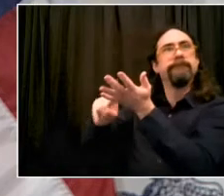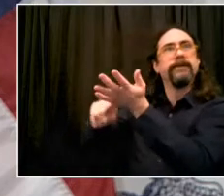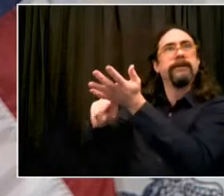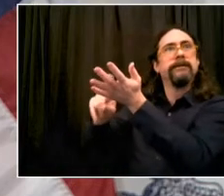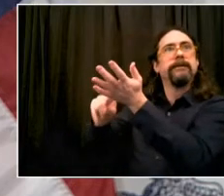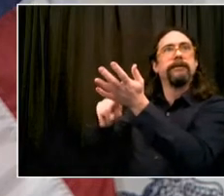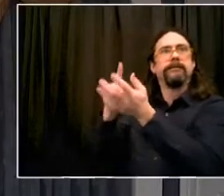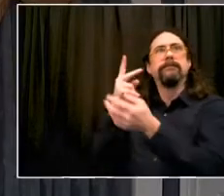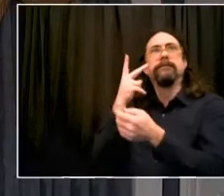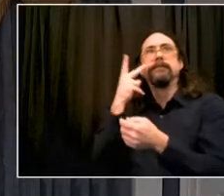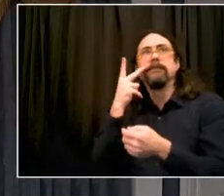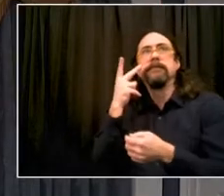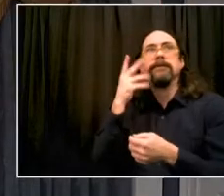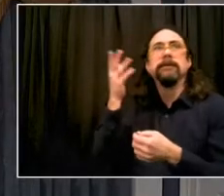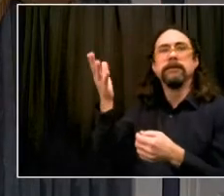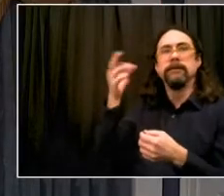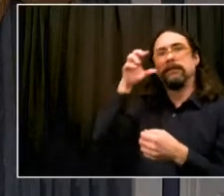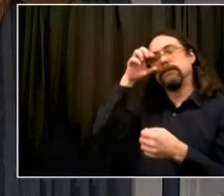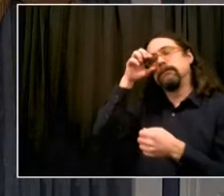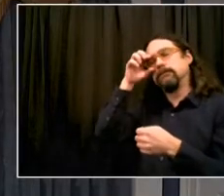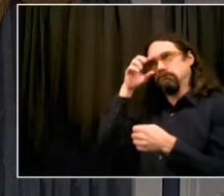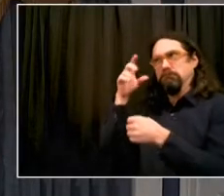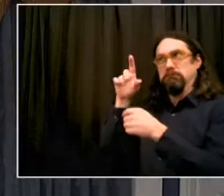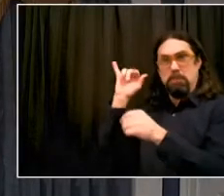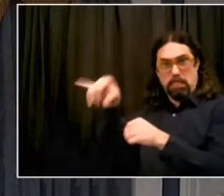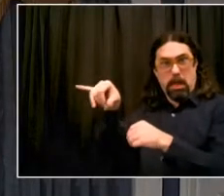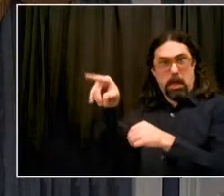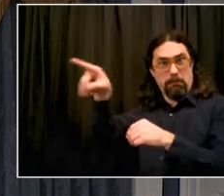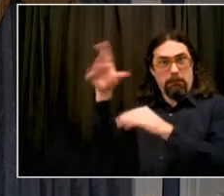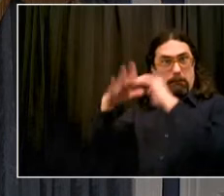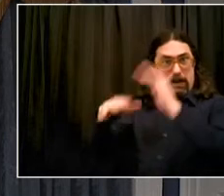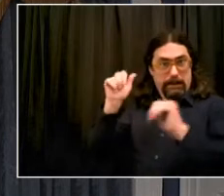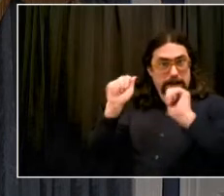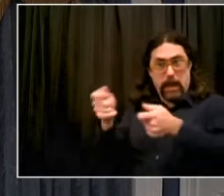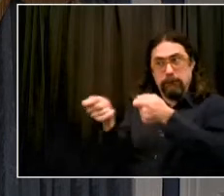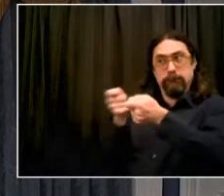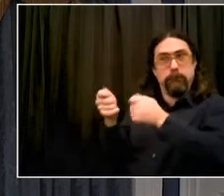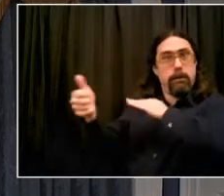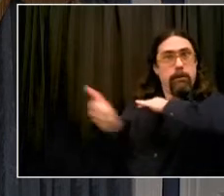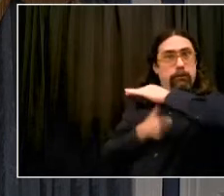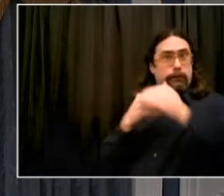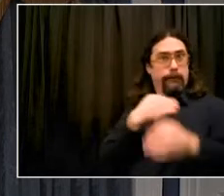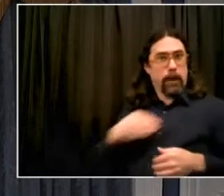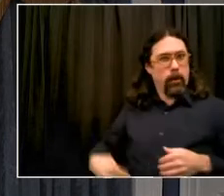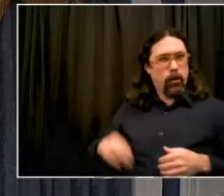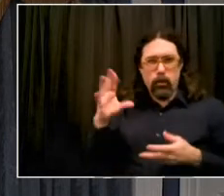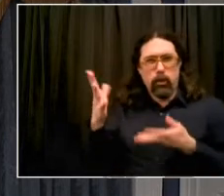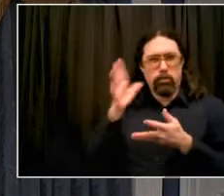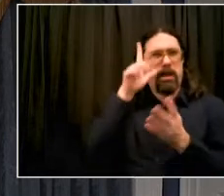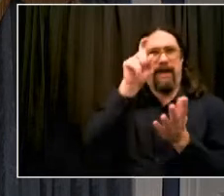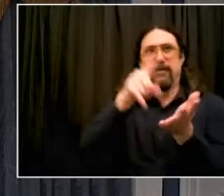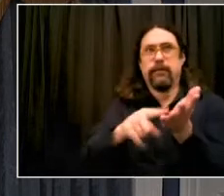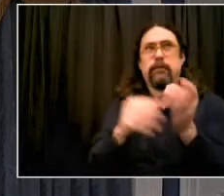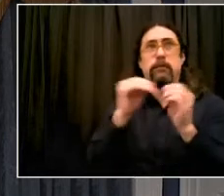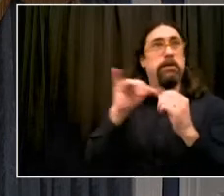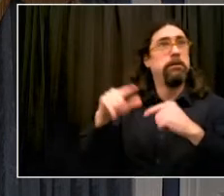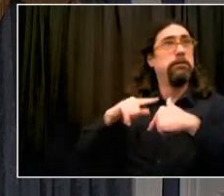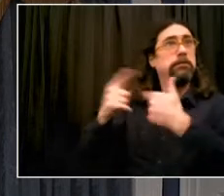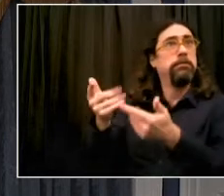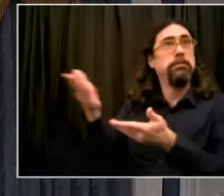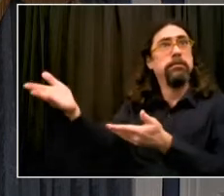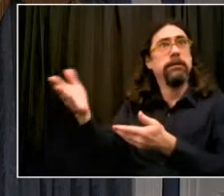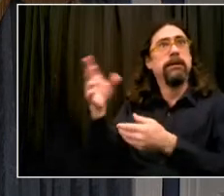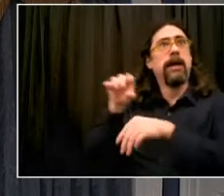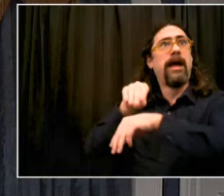Actually, Mr. Mayor, we'll have to get back to the press on that, unless Deputy Mayor Bean. And we can also get, obviously,